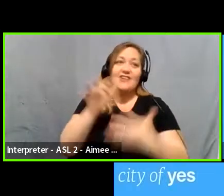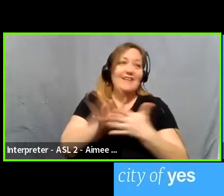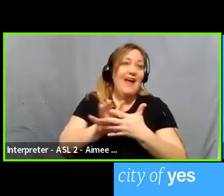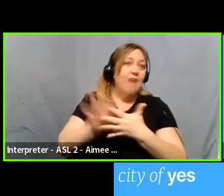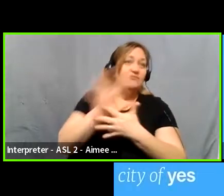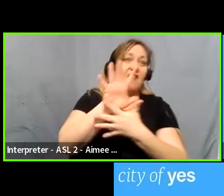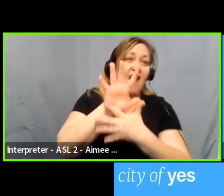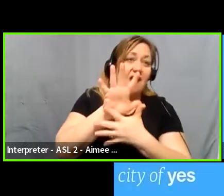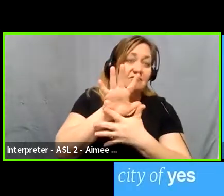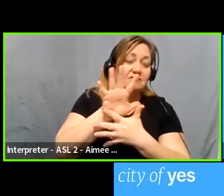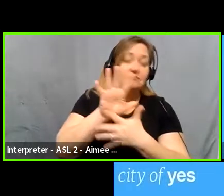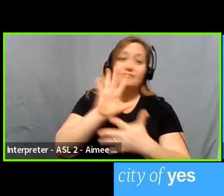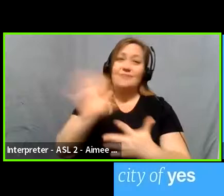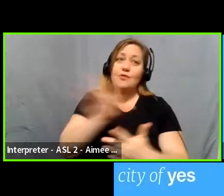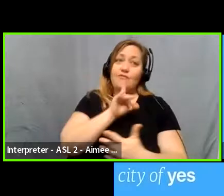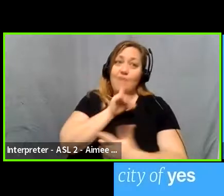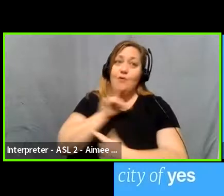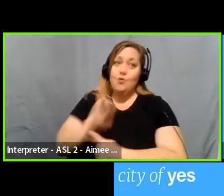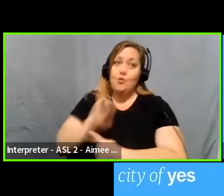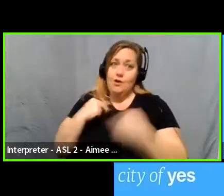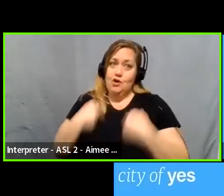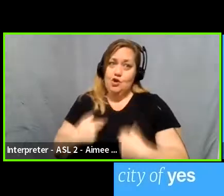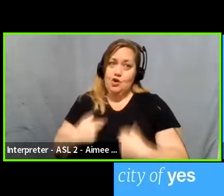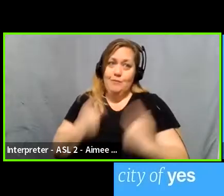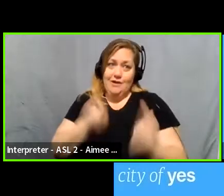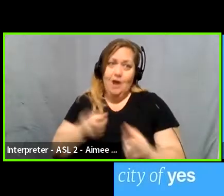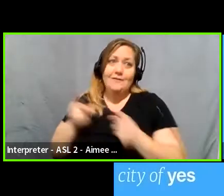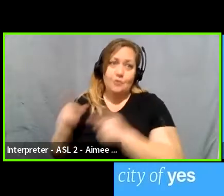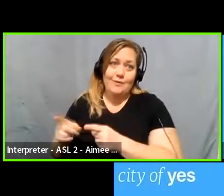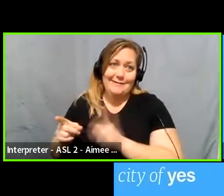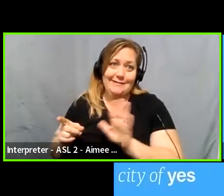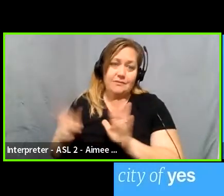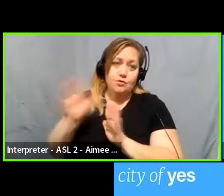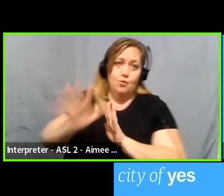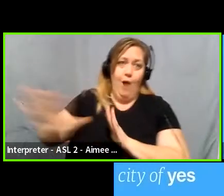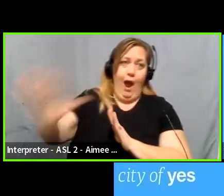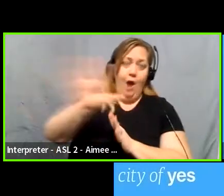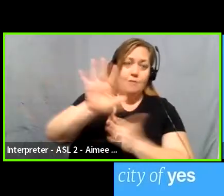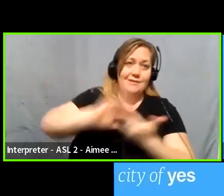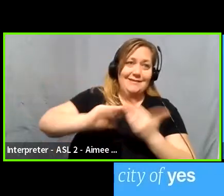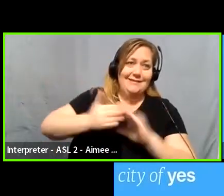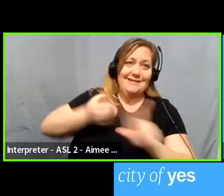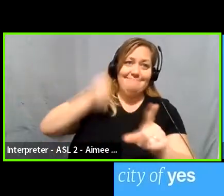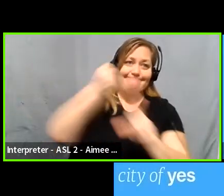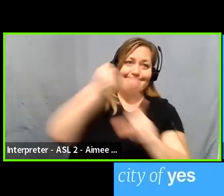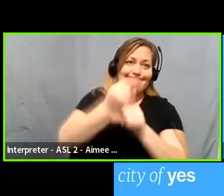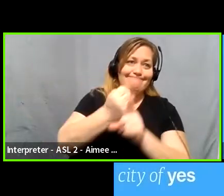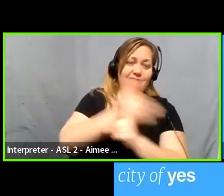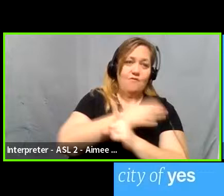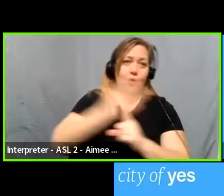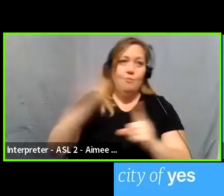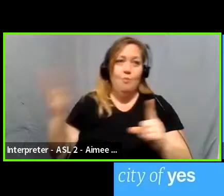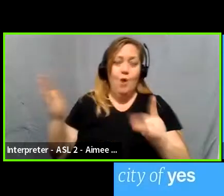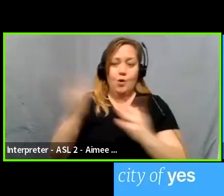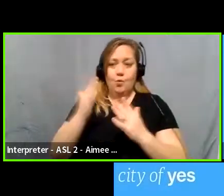It has very real human consequences throughout the city for a broader and broader range of people.